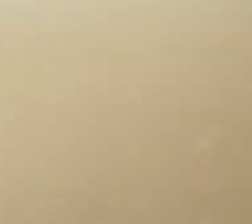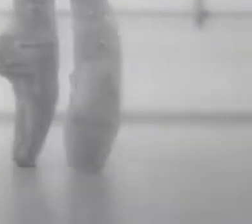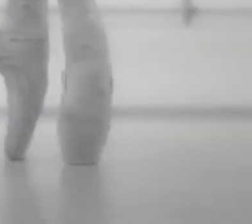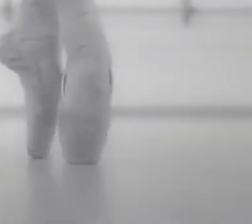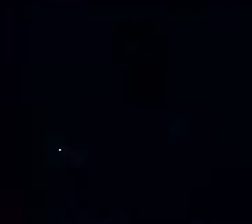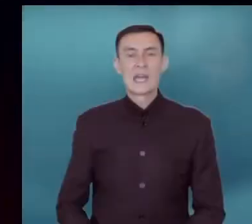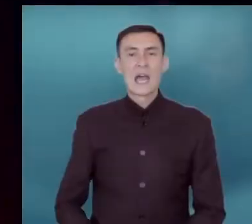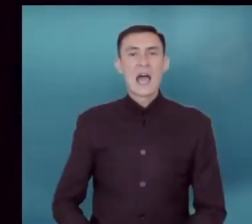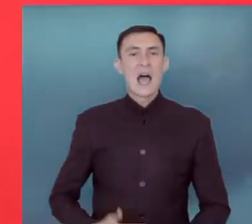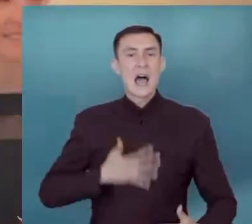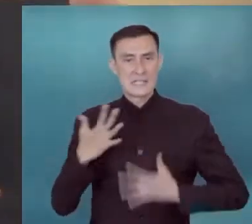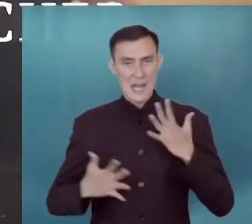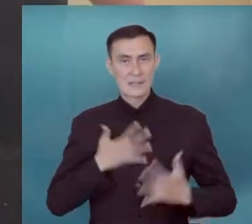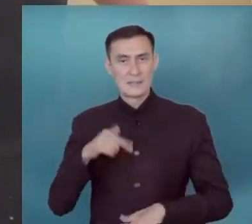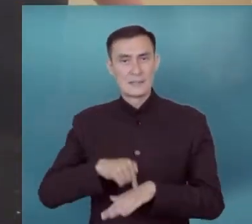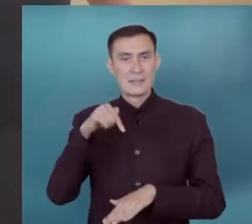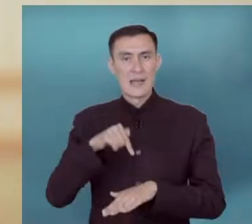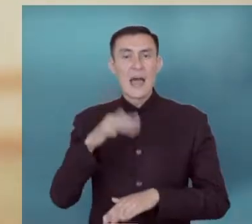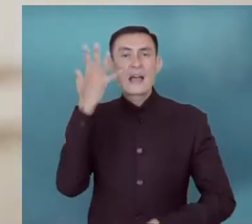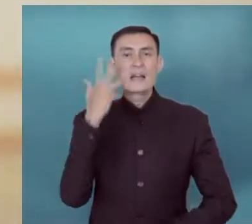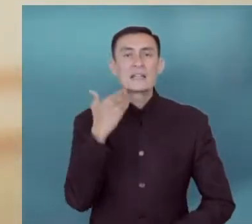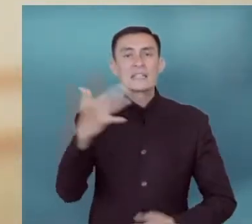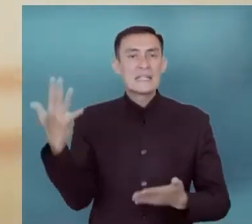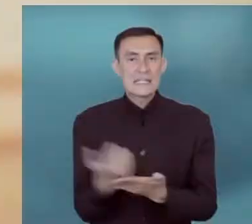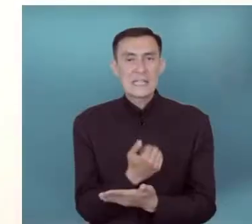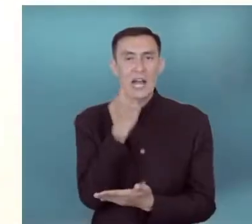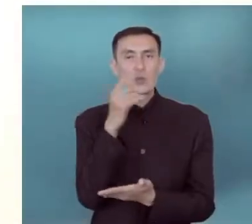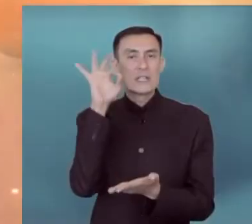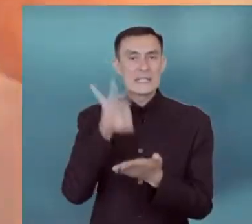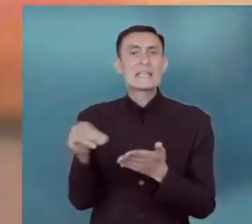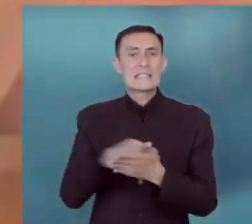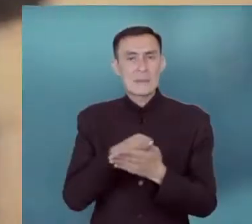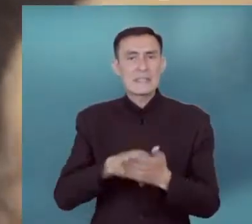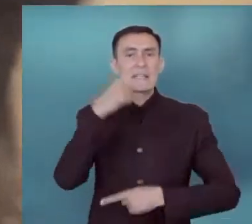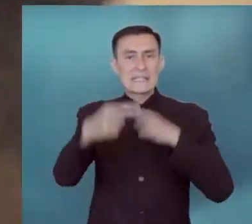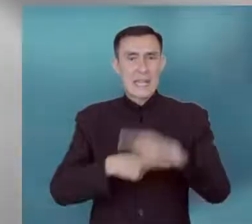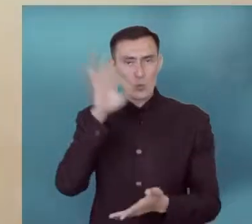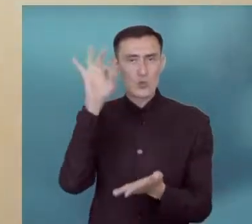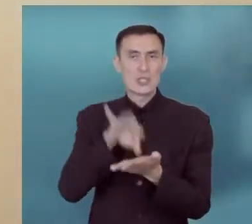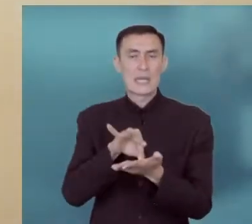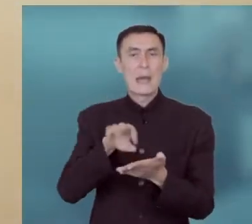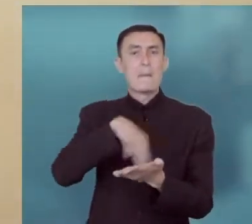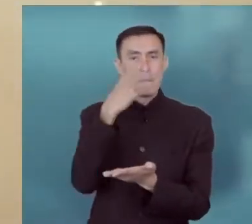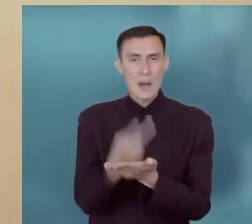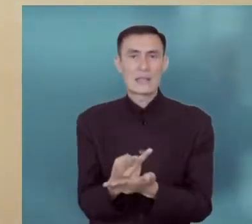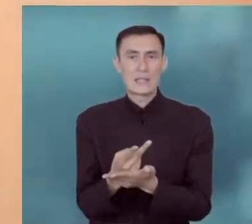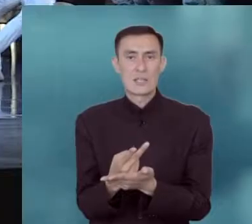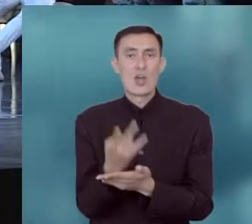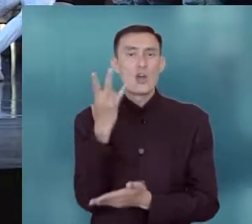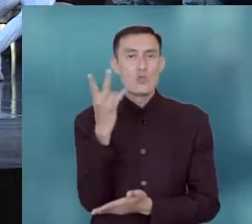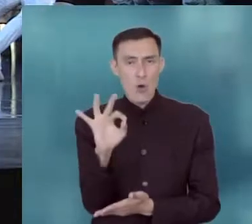Enthusiasm. When you have reached one target, you must strive for the next one. If you fall, you must get up again and